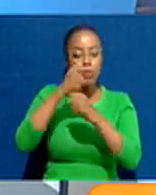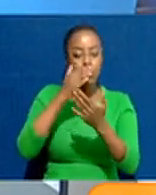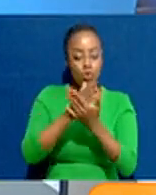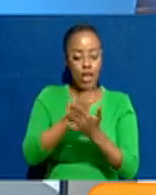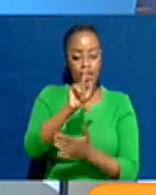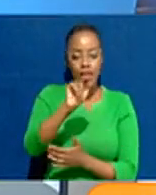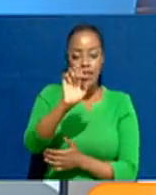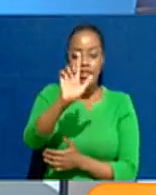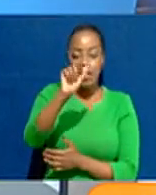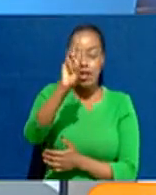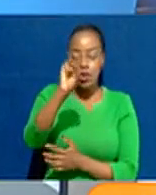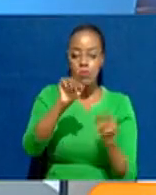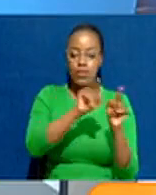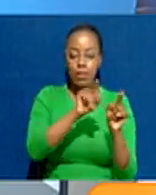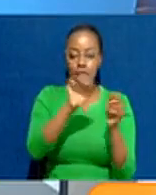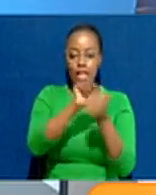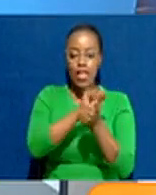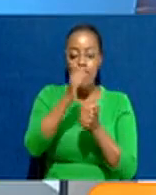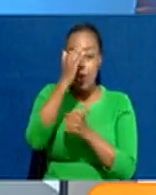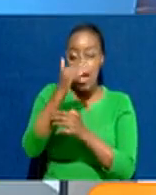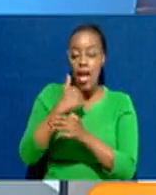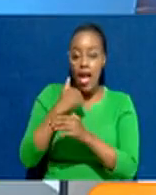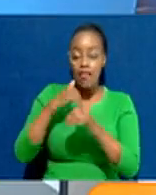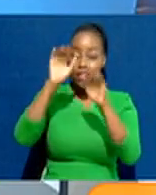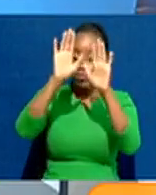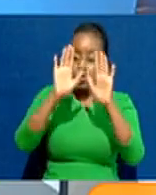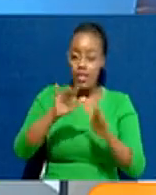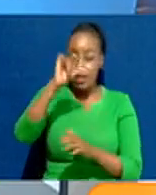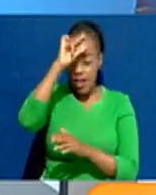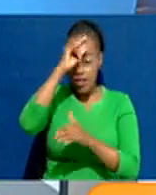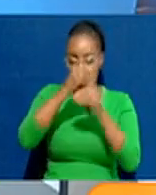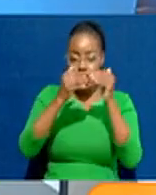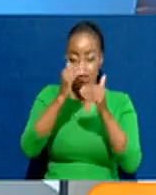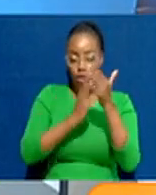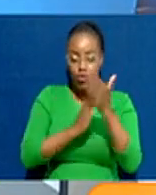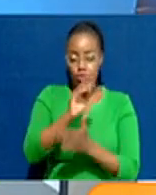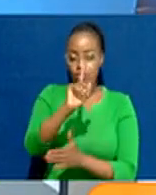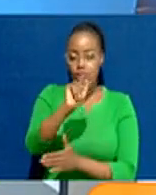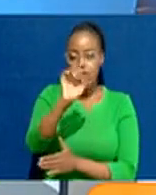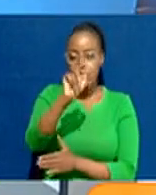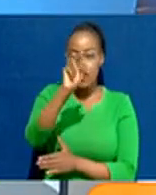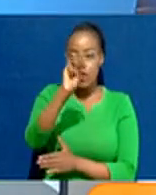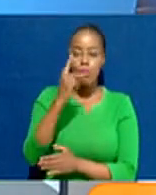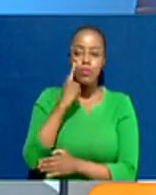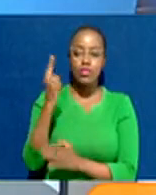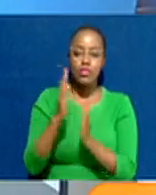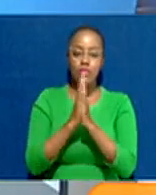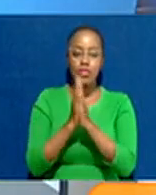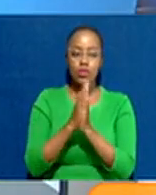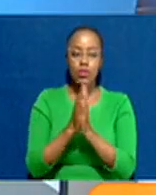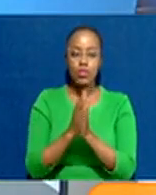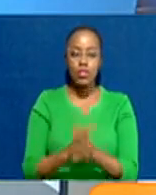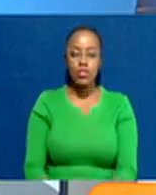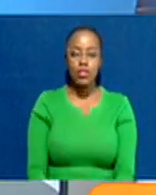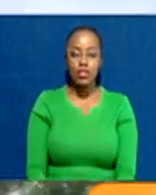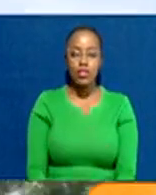telco does not go under, given that critical government infrastructure is run through the network. Faisal Ahmad has more on this story.